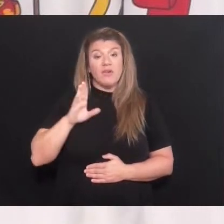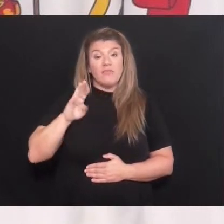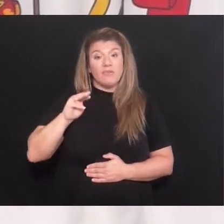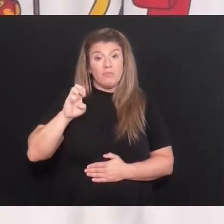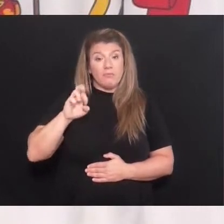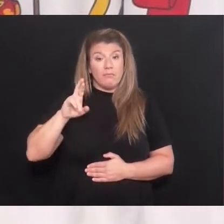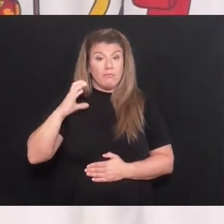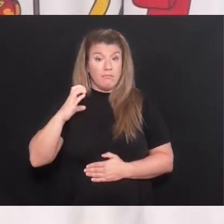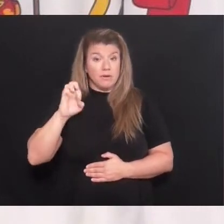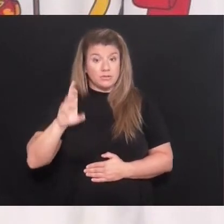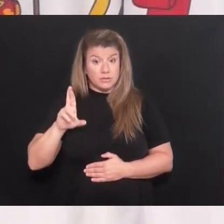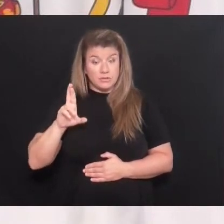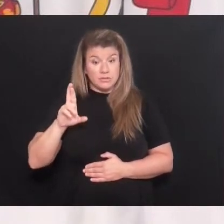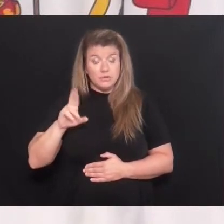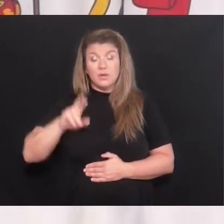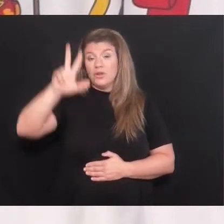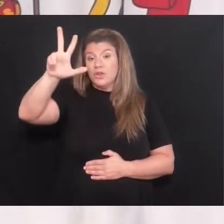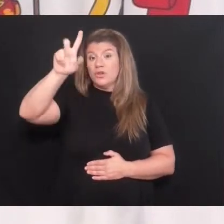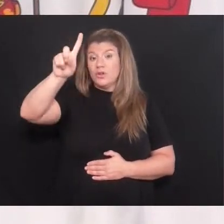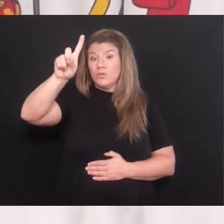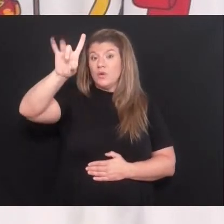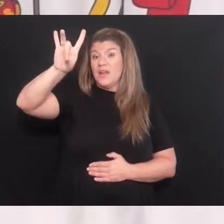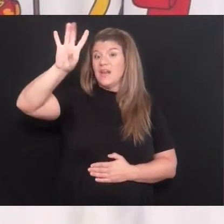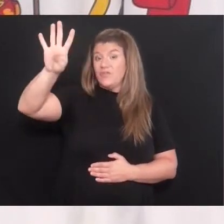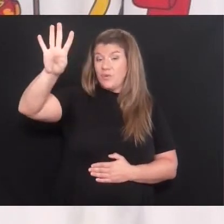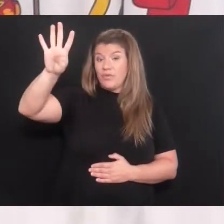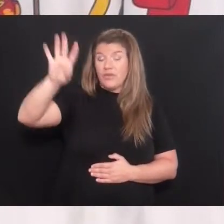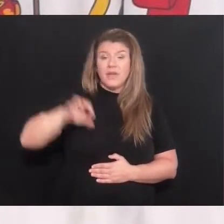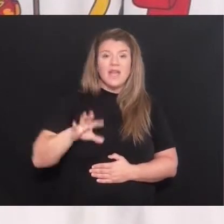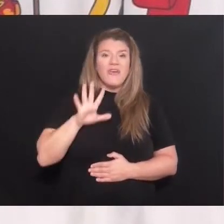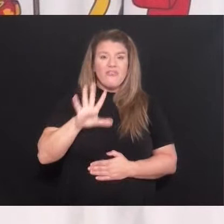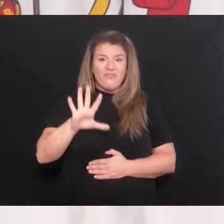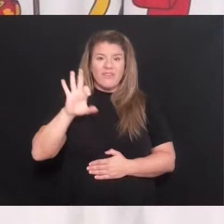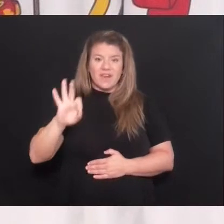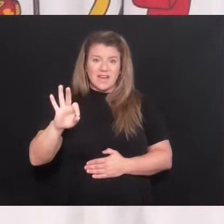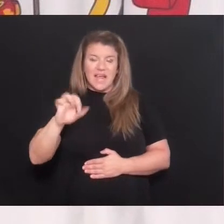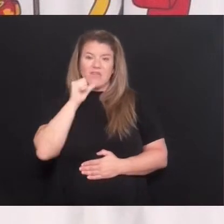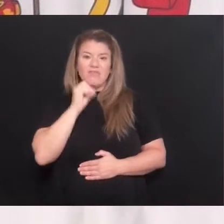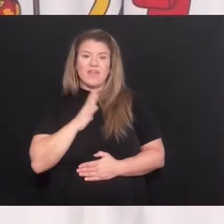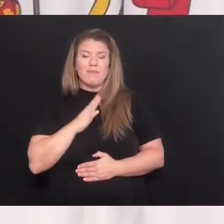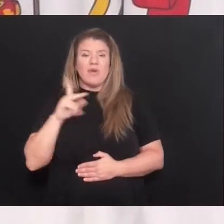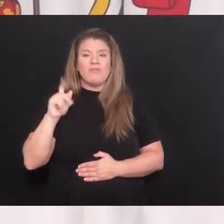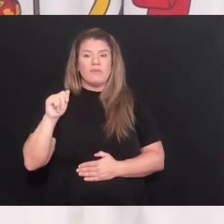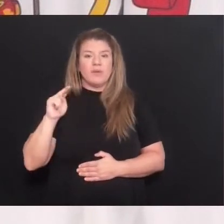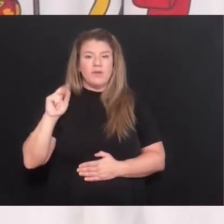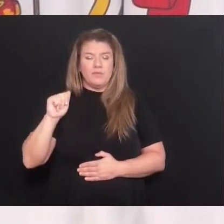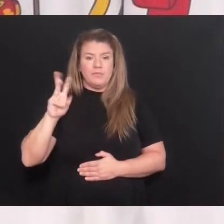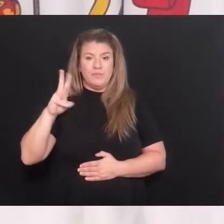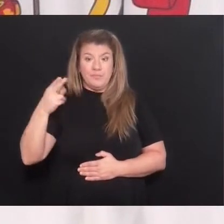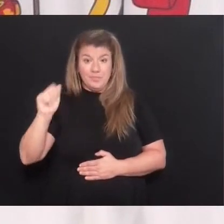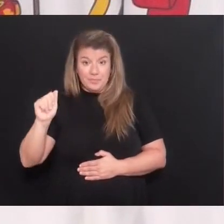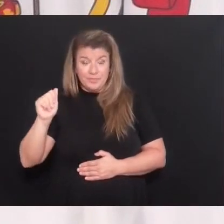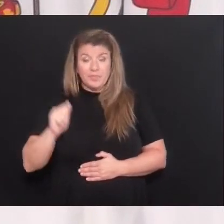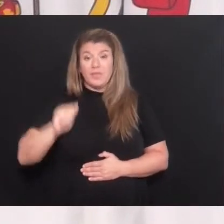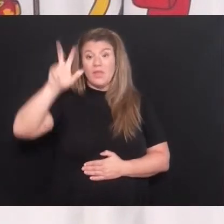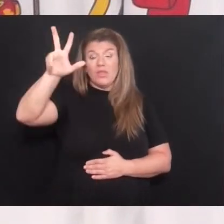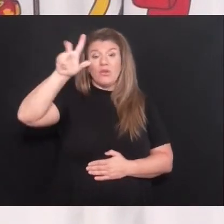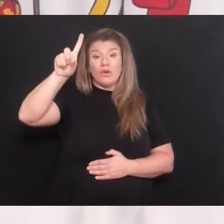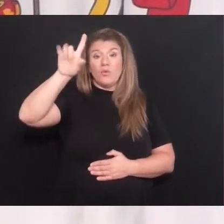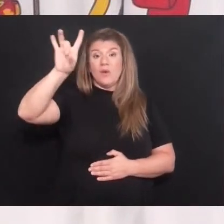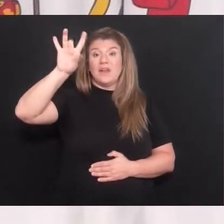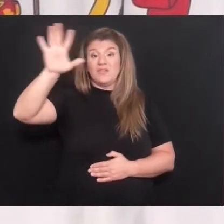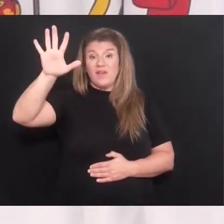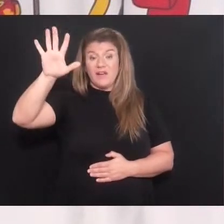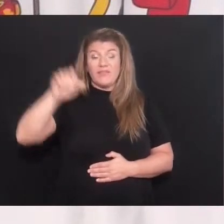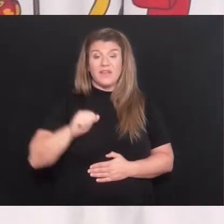Mercer County. The 3,184th death is a 59-year-old female from Kanawha County. The